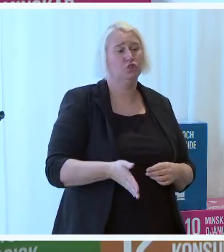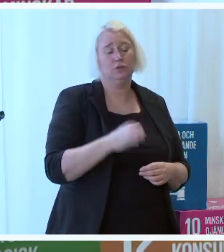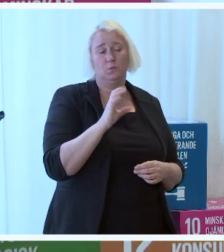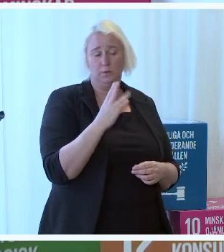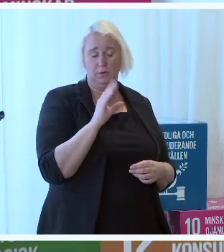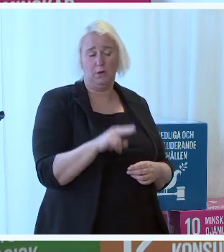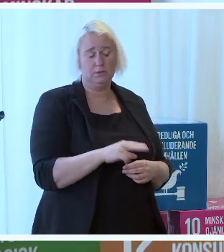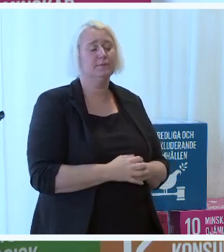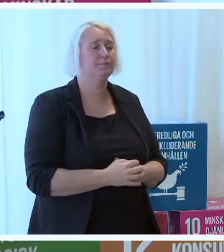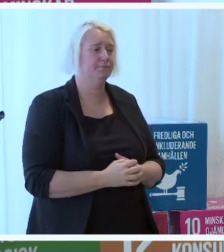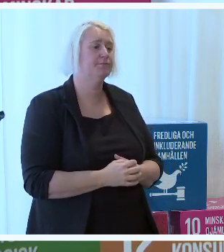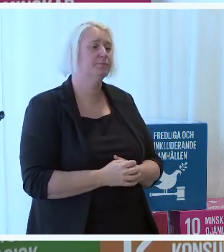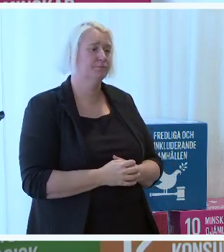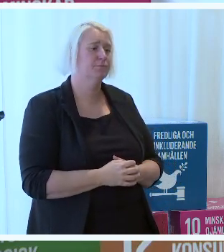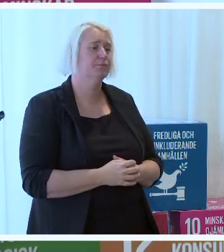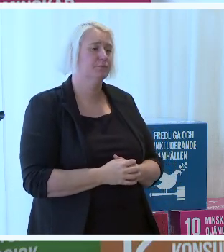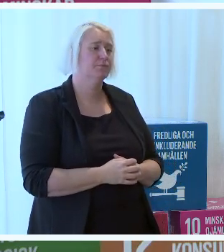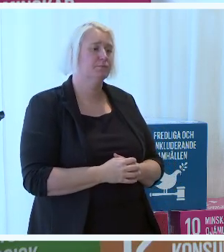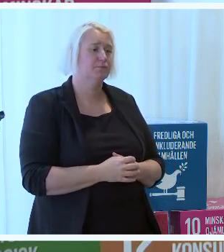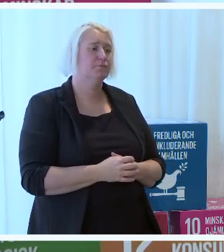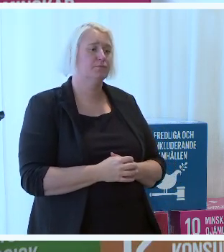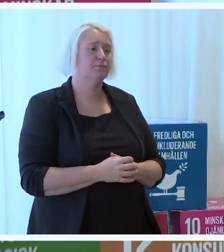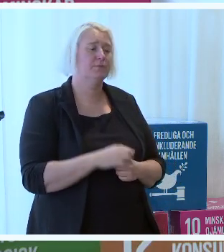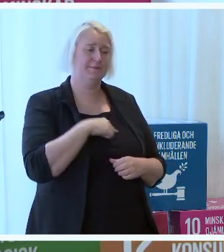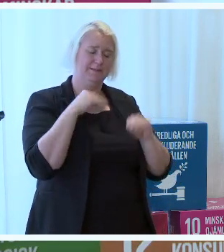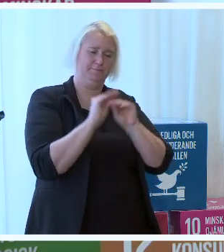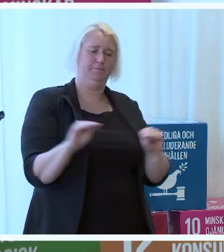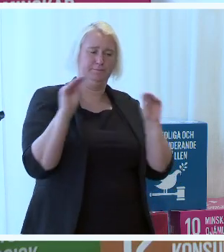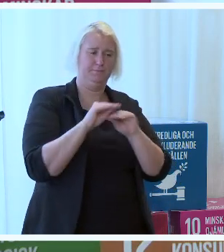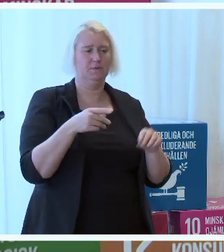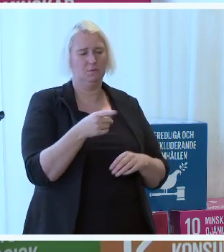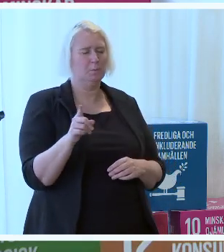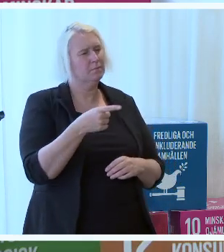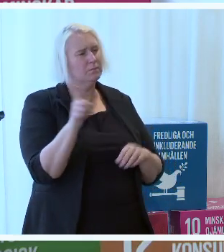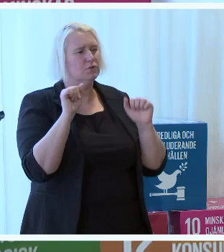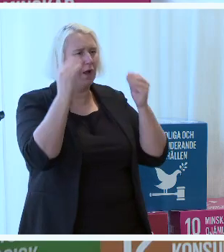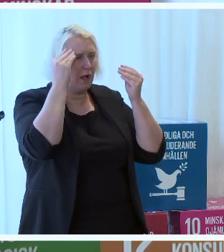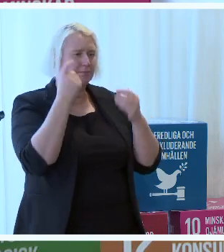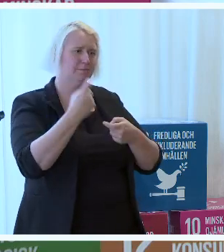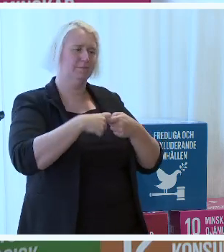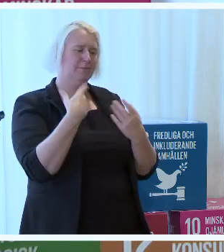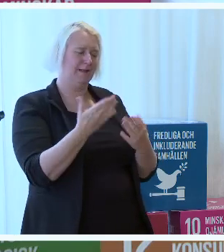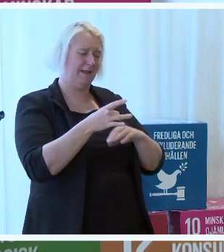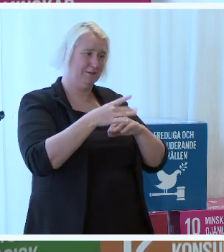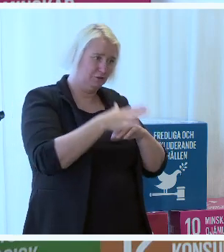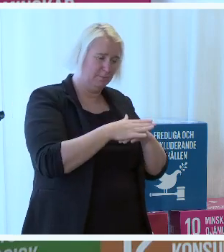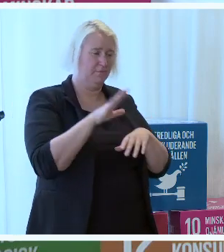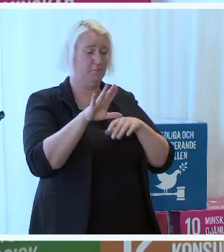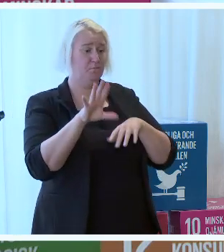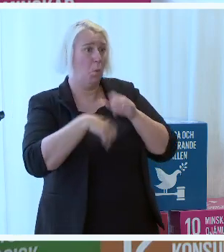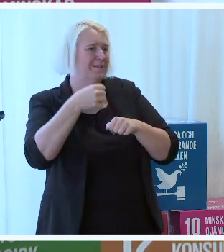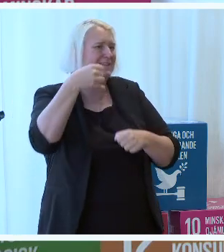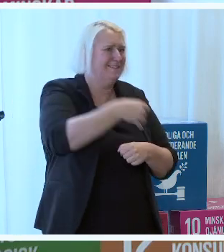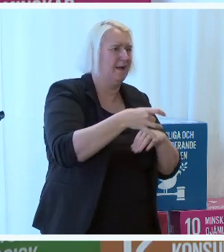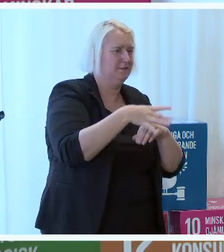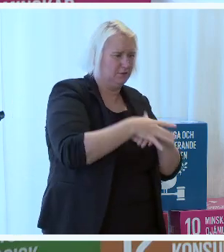be change agents when it comes to domestic violence, and for them to be active and talk about